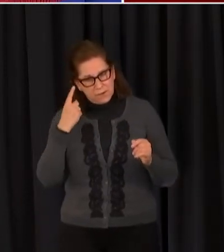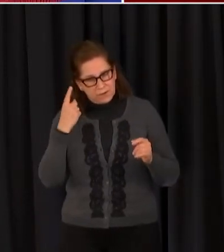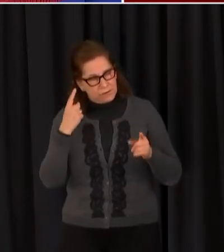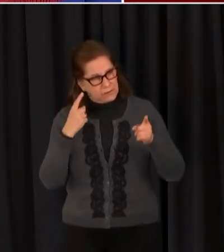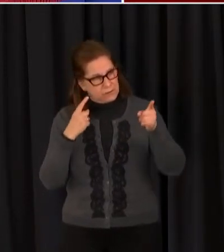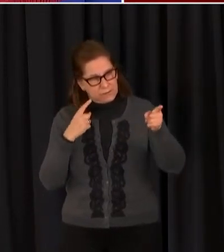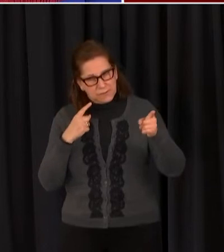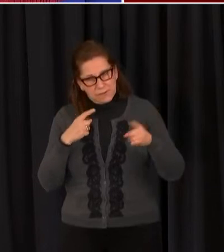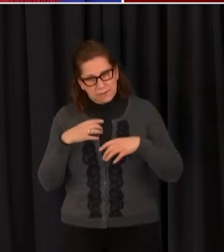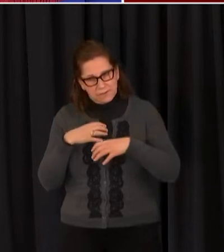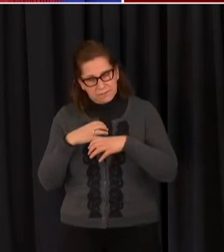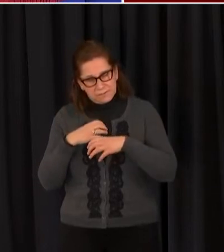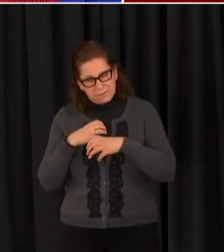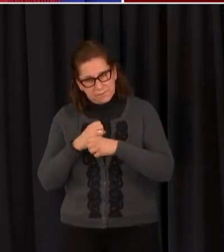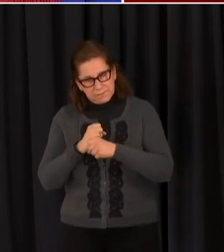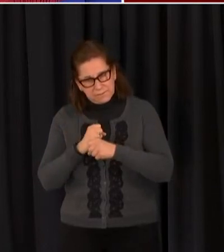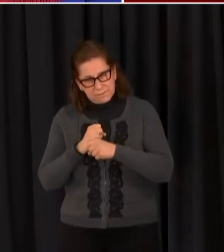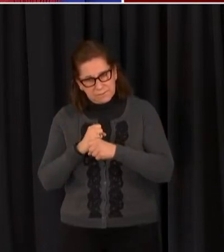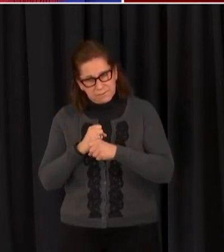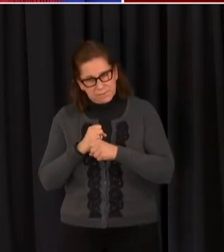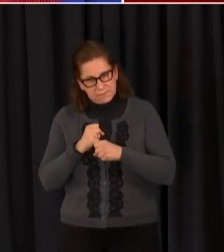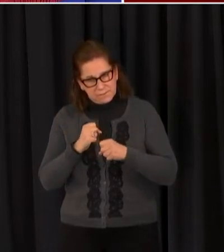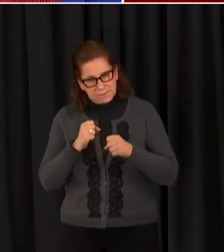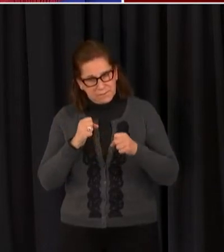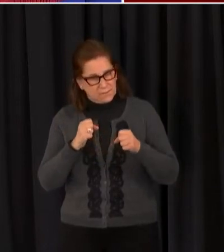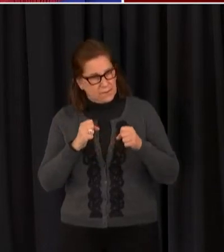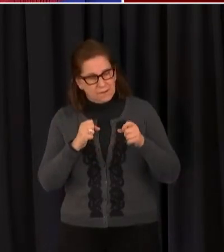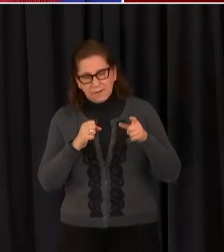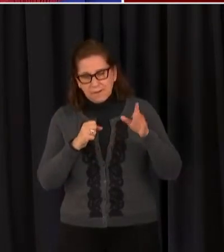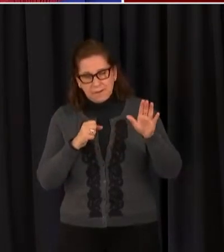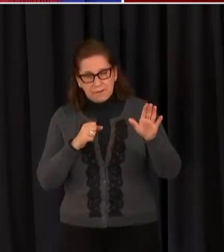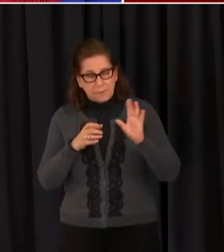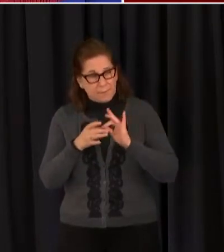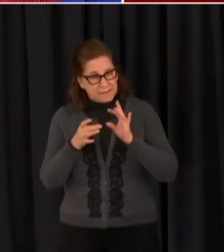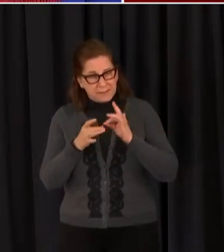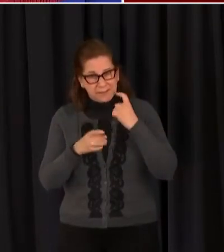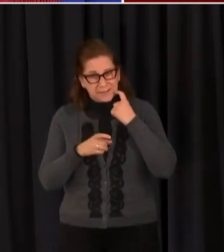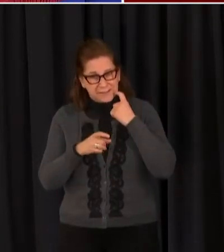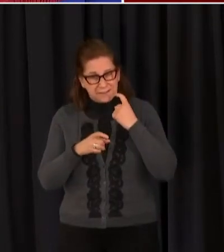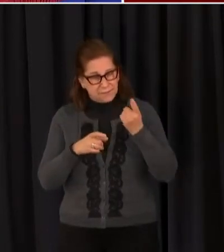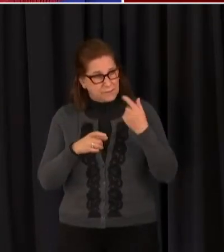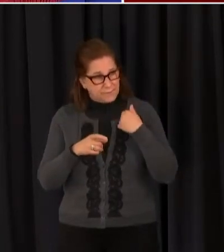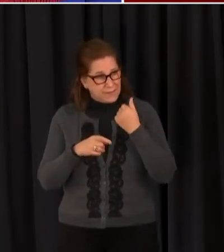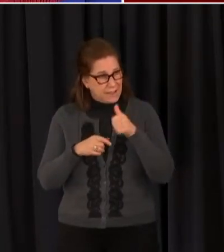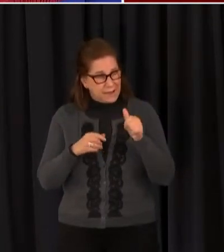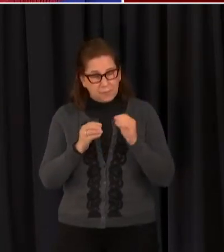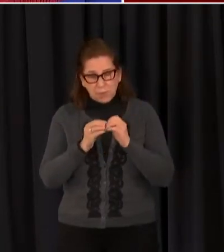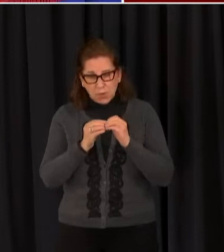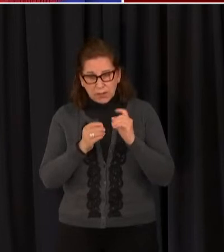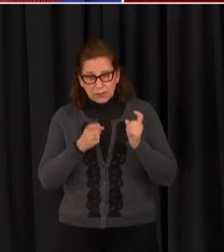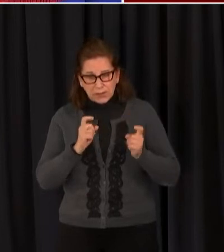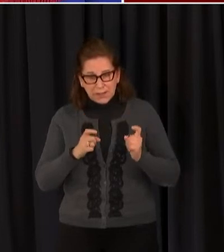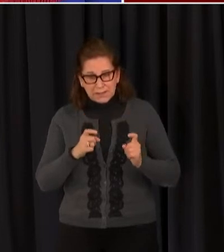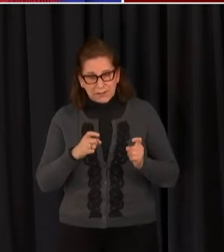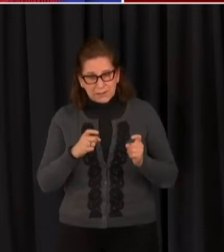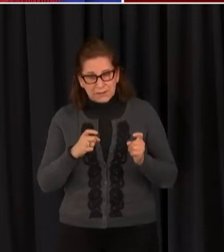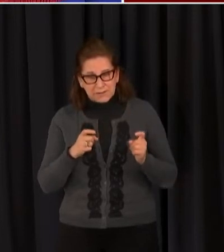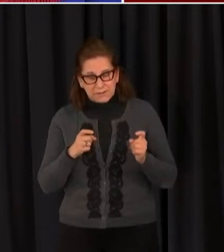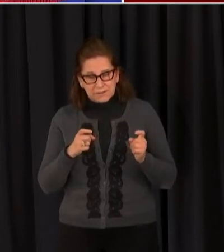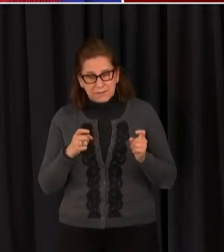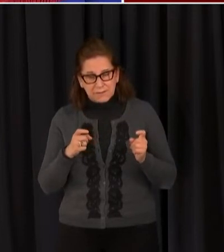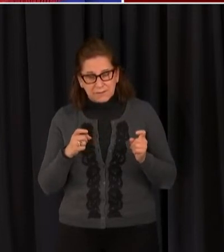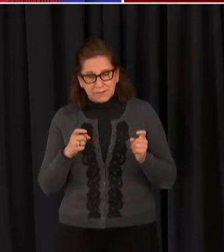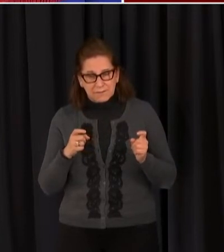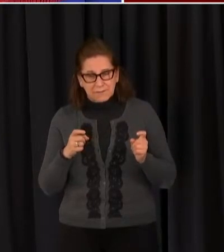message that the public should take, that you're loosening a lot of things, you're making a lot of changes, still not going as far, say,